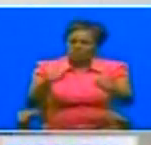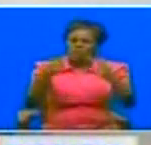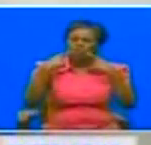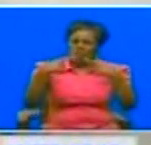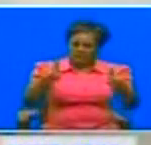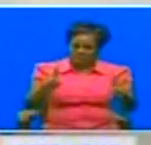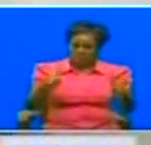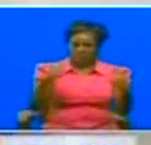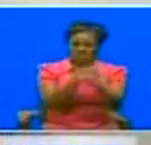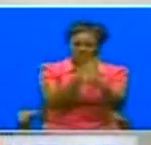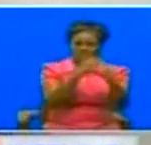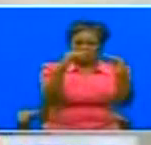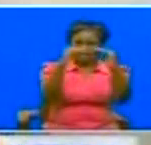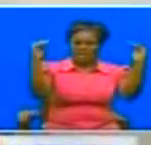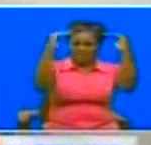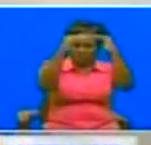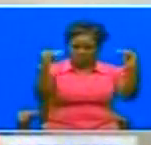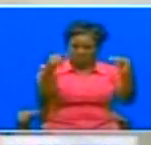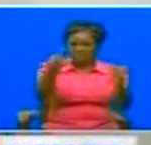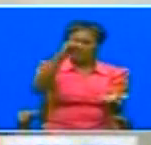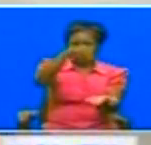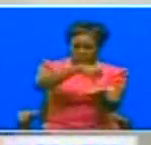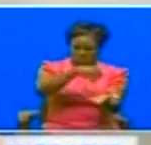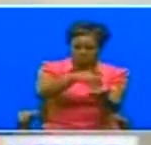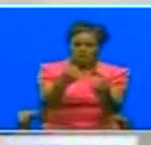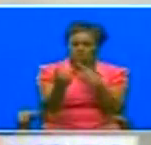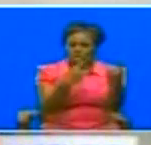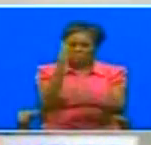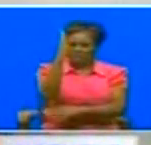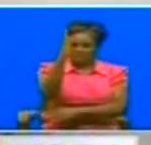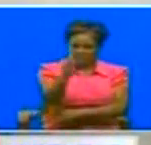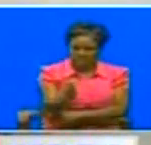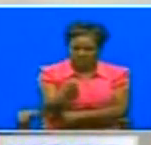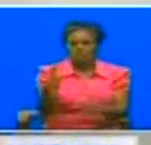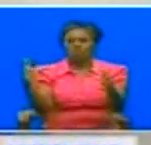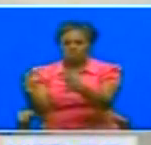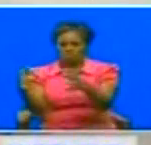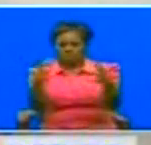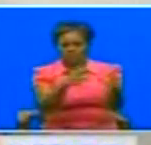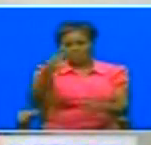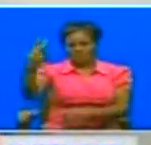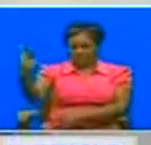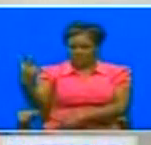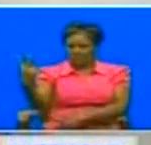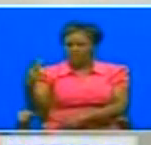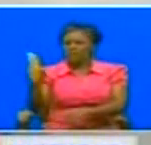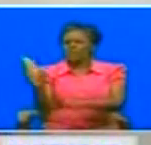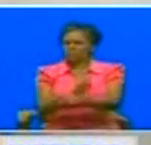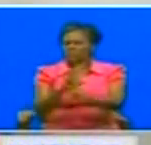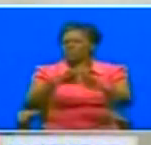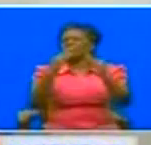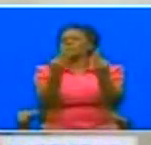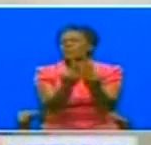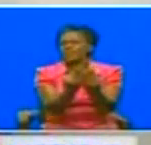at different levels, get engaged to talk directly to communities? Again, secondly, use the